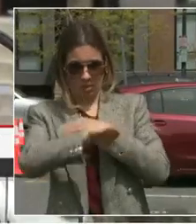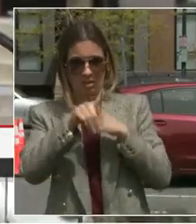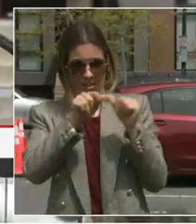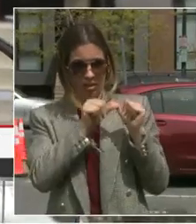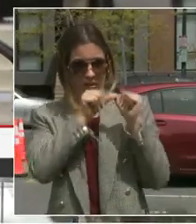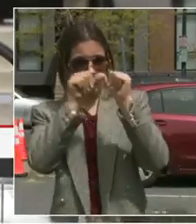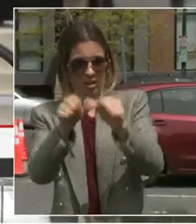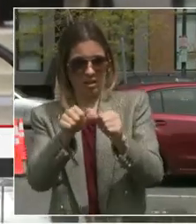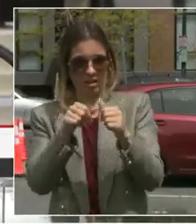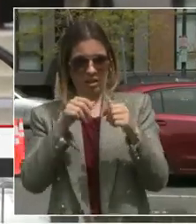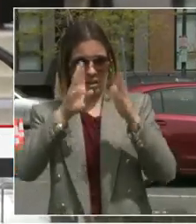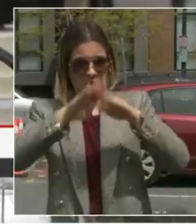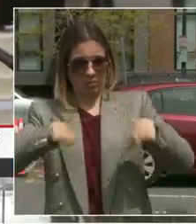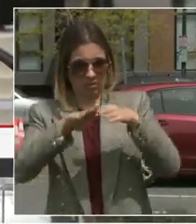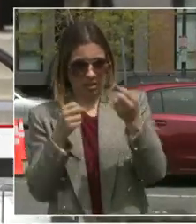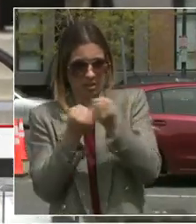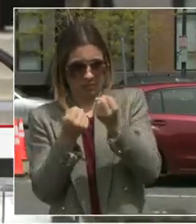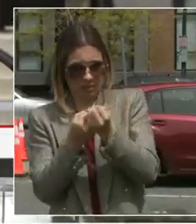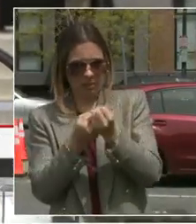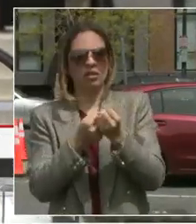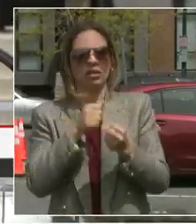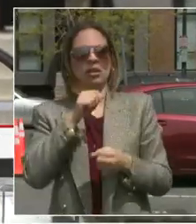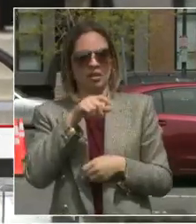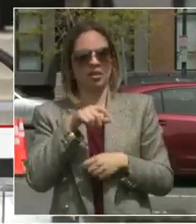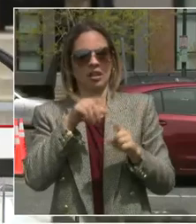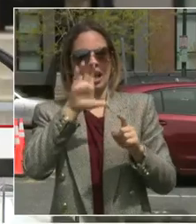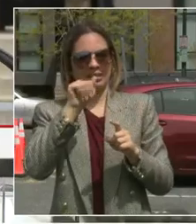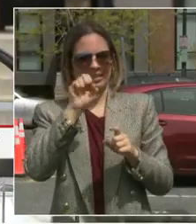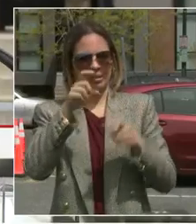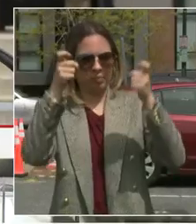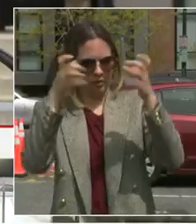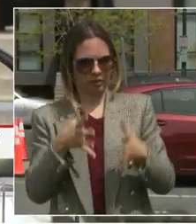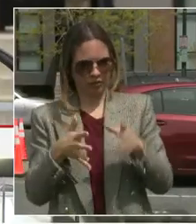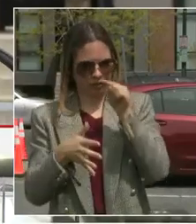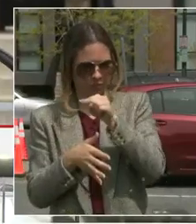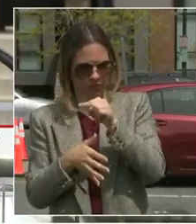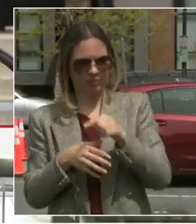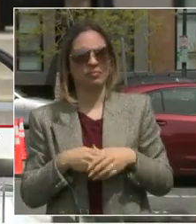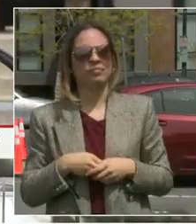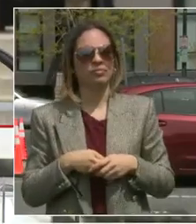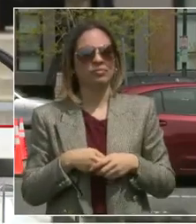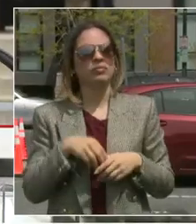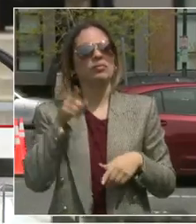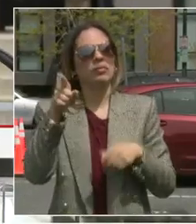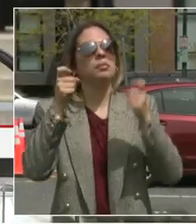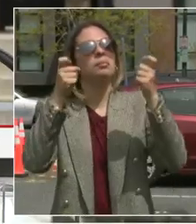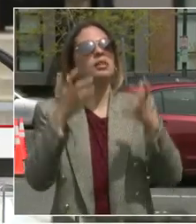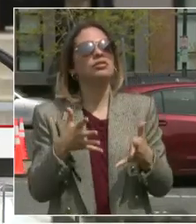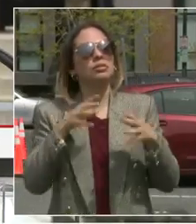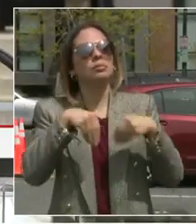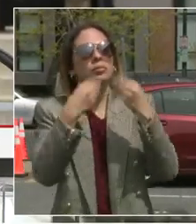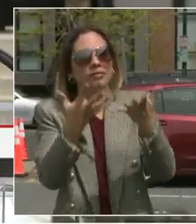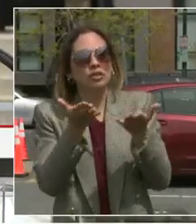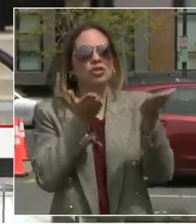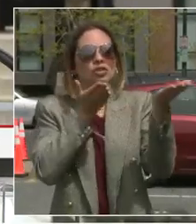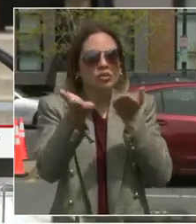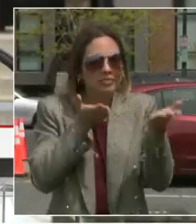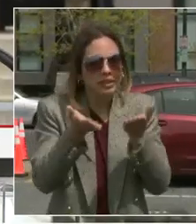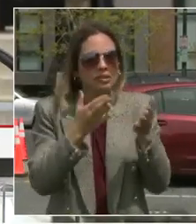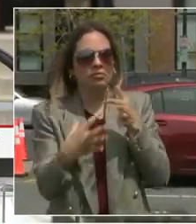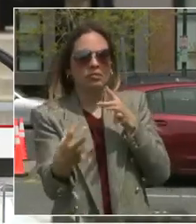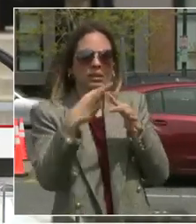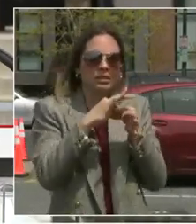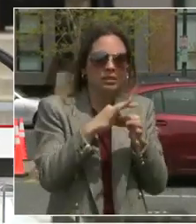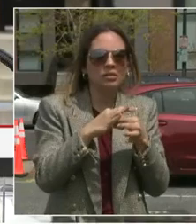mayor said, is working with a case manager, and that case manager is providing services as well as linkages